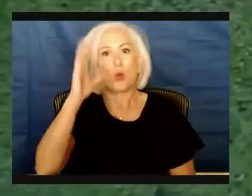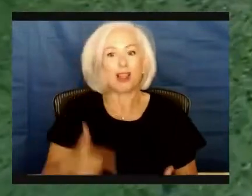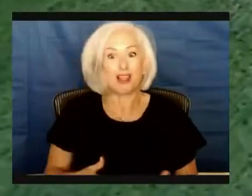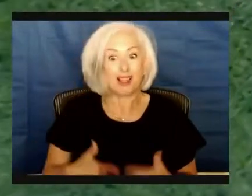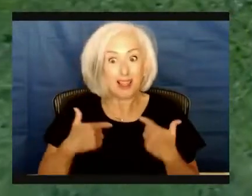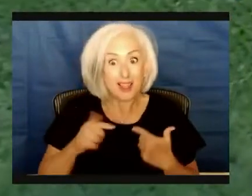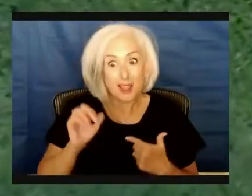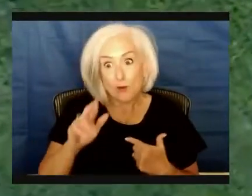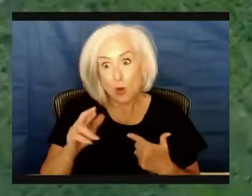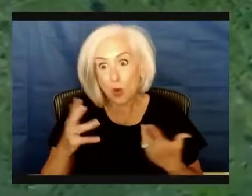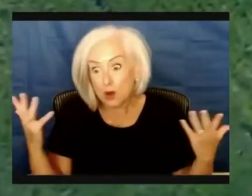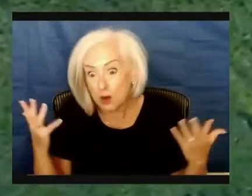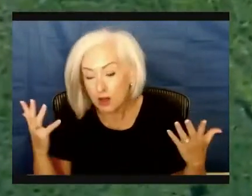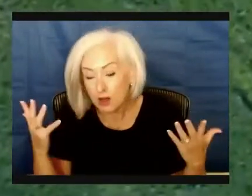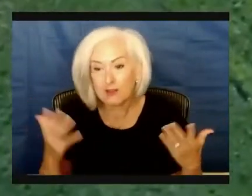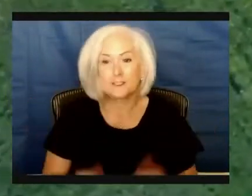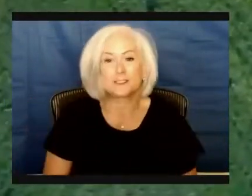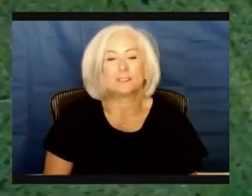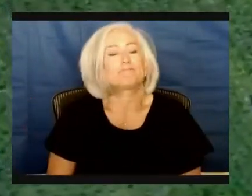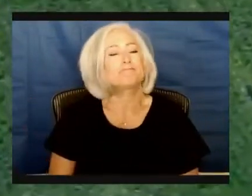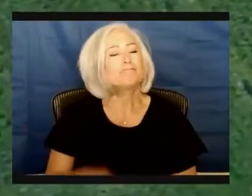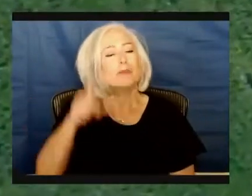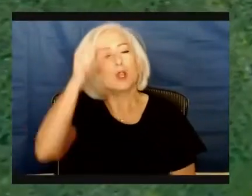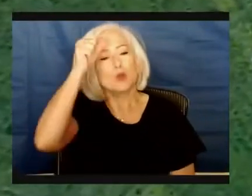do you recall about being rescued from the train?